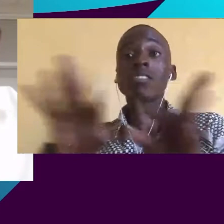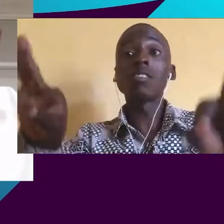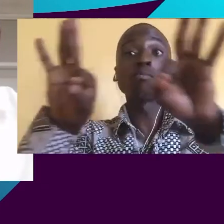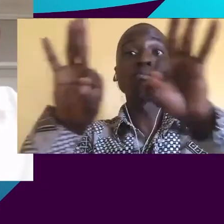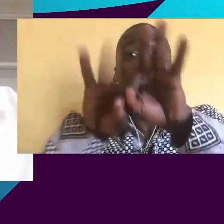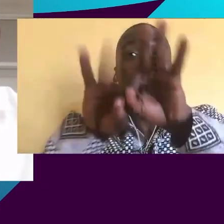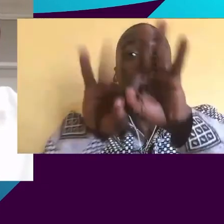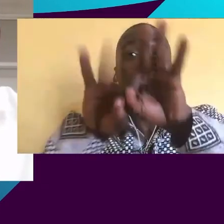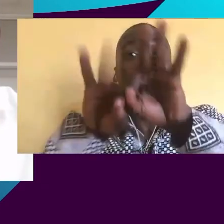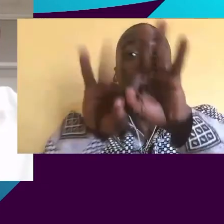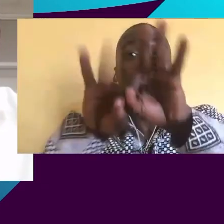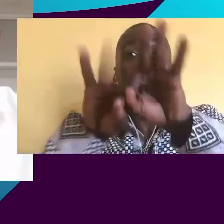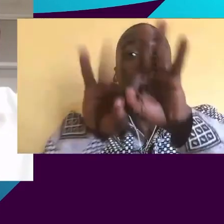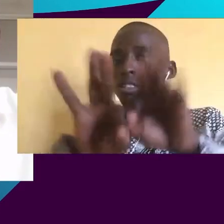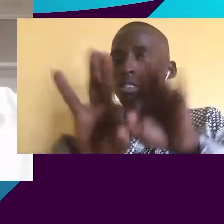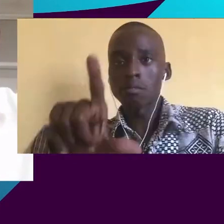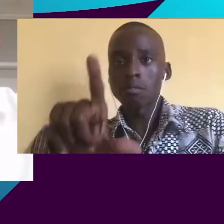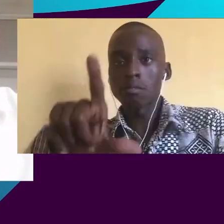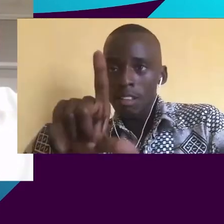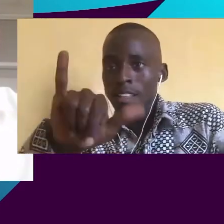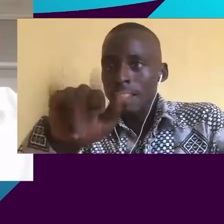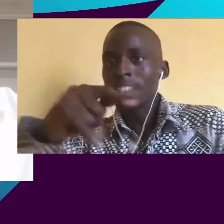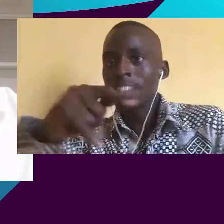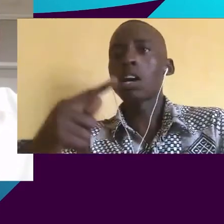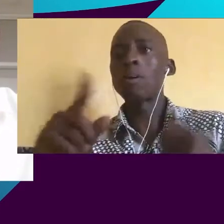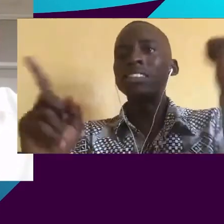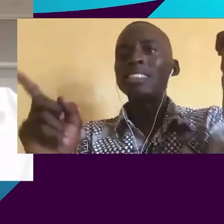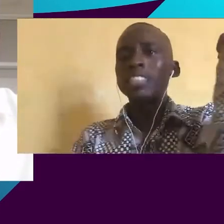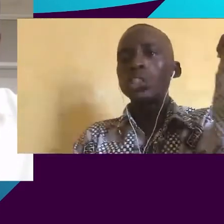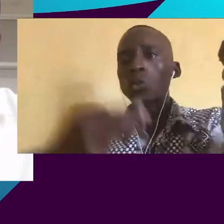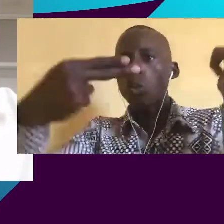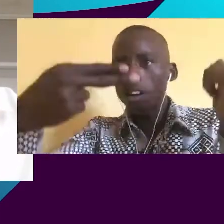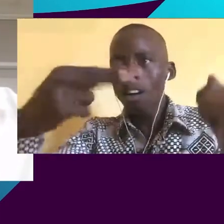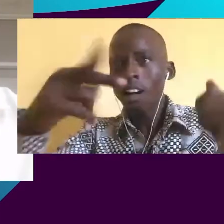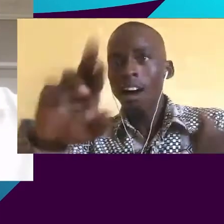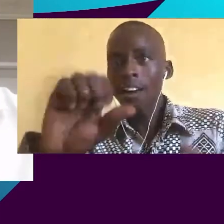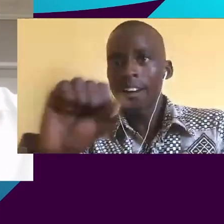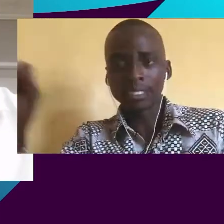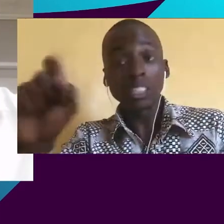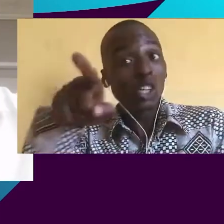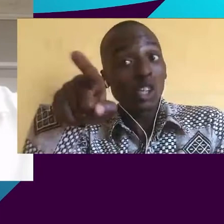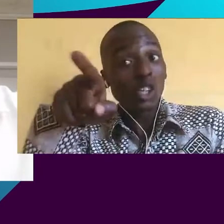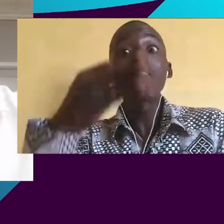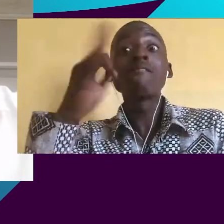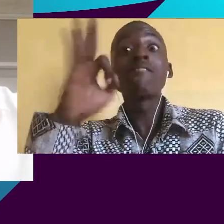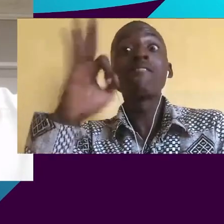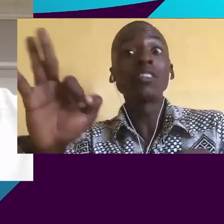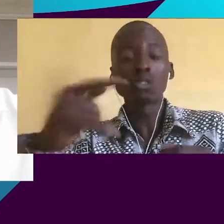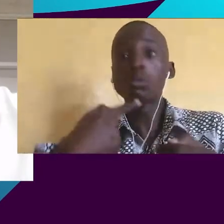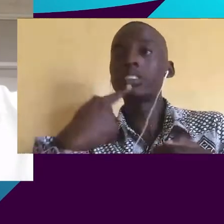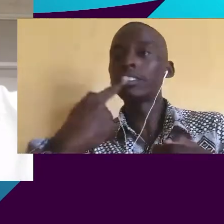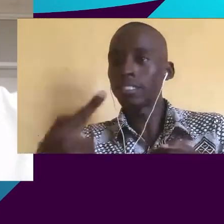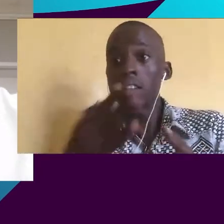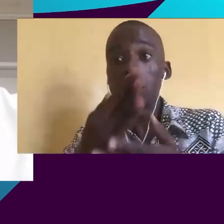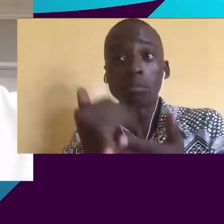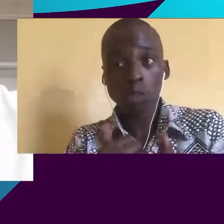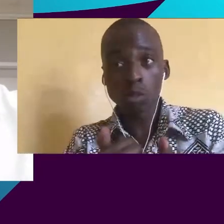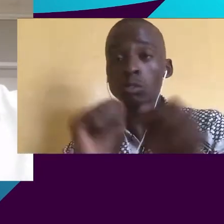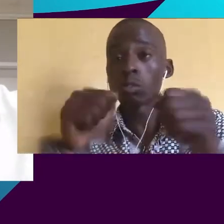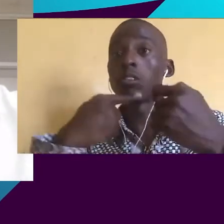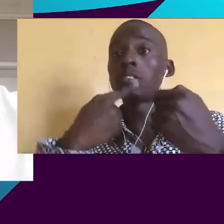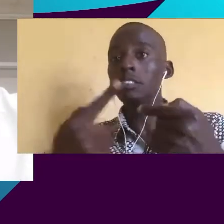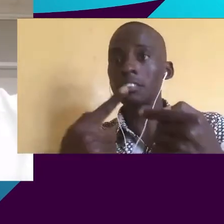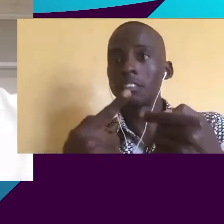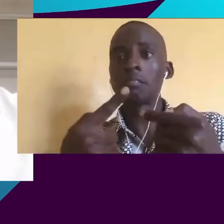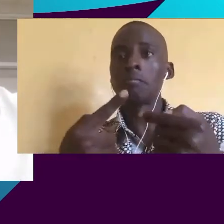Lydia spoke about sexual harassment. Are you, as a federation, who train coaches, who train administrators, who